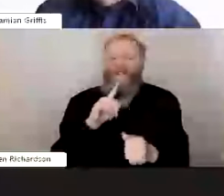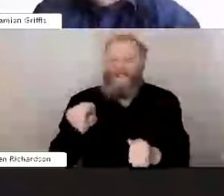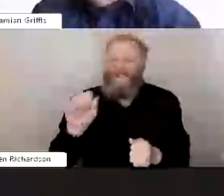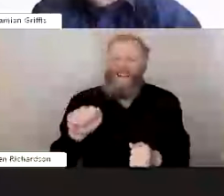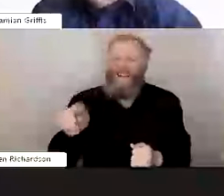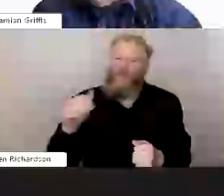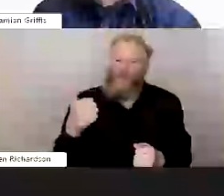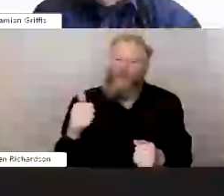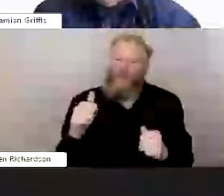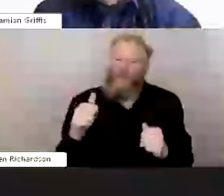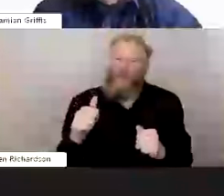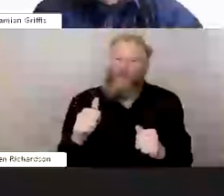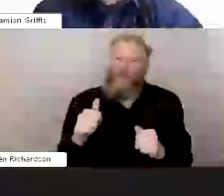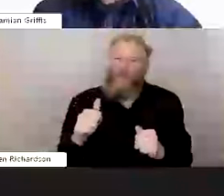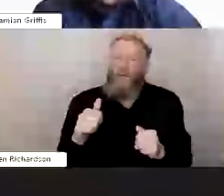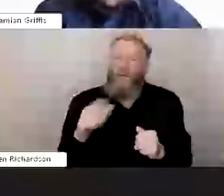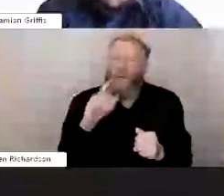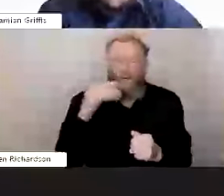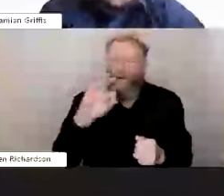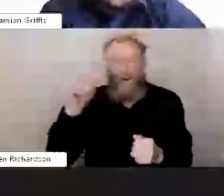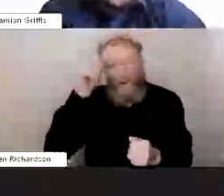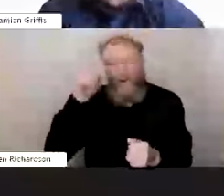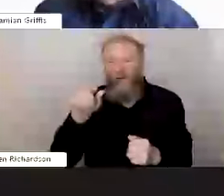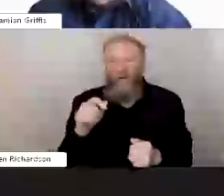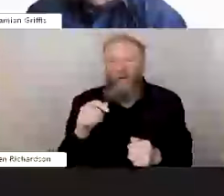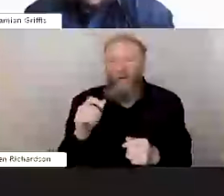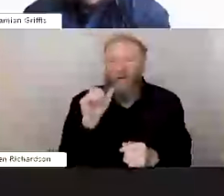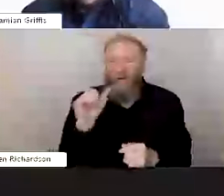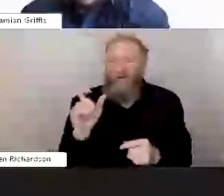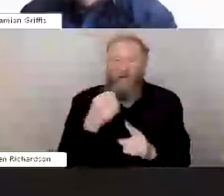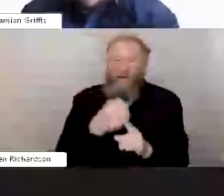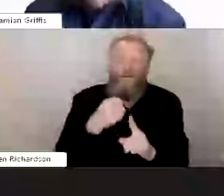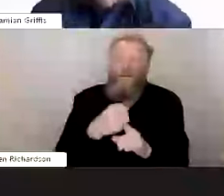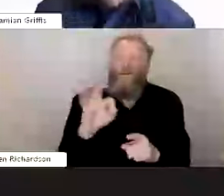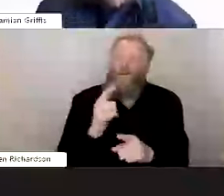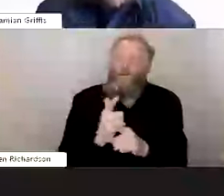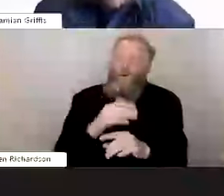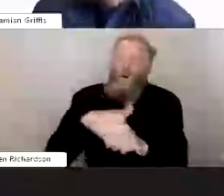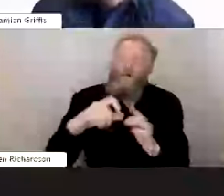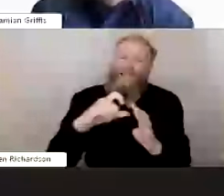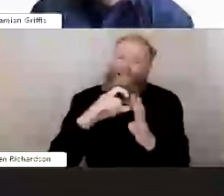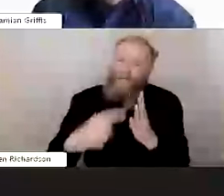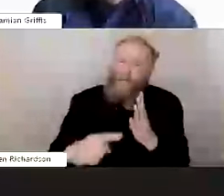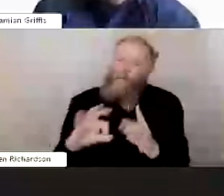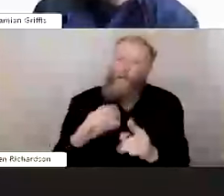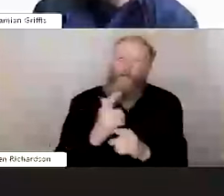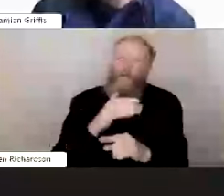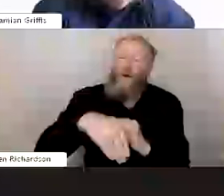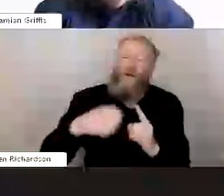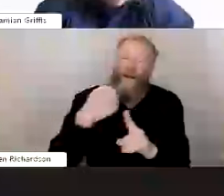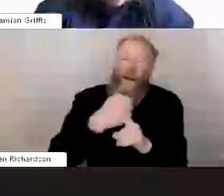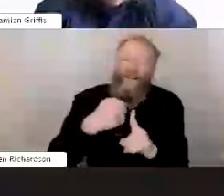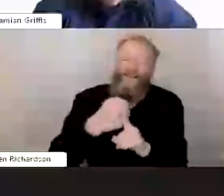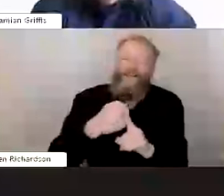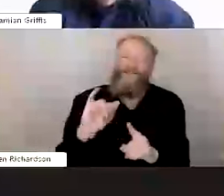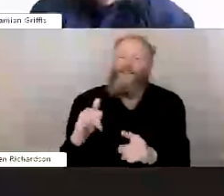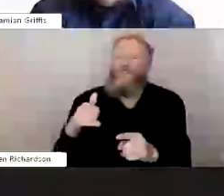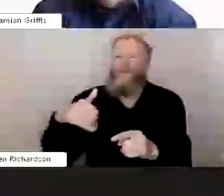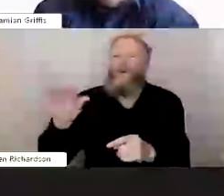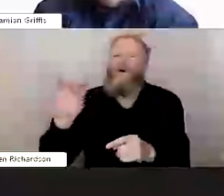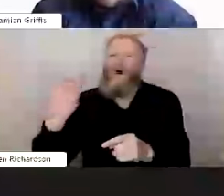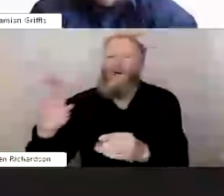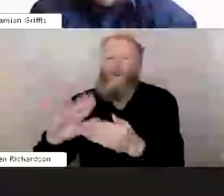Usually don't talk about disability and usually don't talk about advocacy, actually. The way I would go out into community and say, hey, want to have a yarn about helping